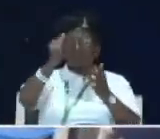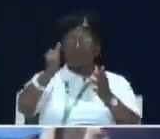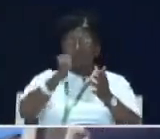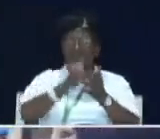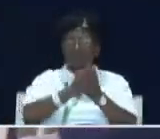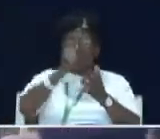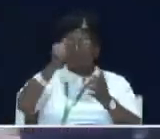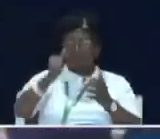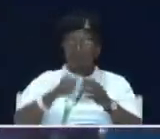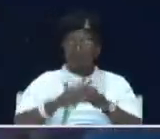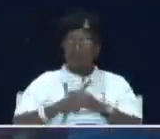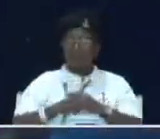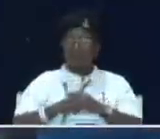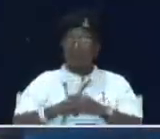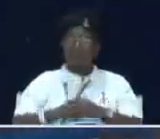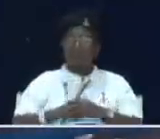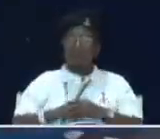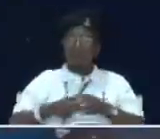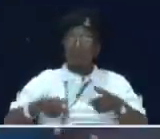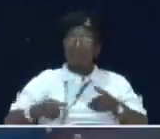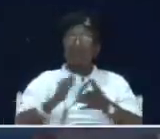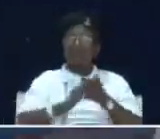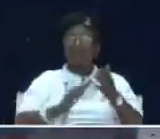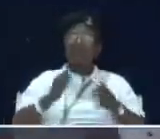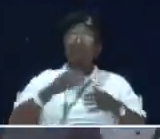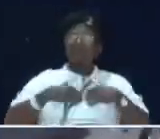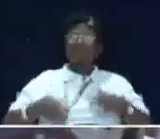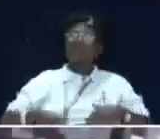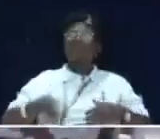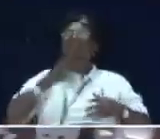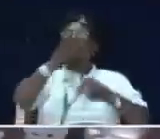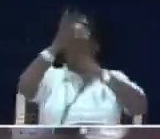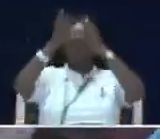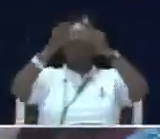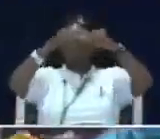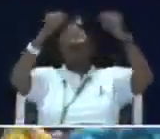Amen. Well, let somebody shout hallelujah.